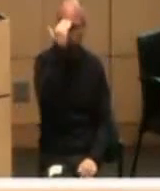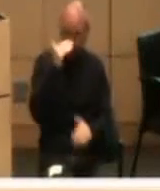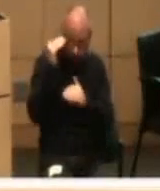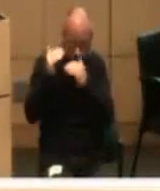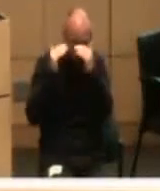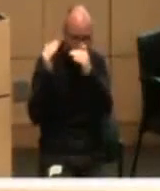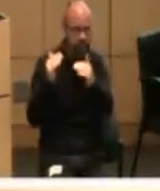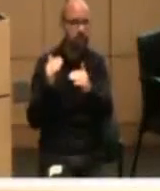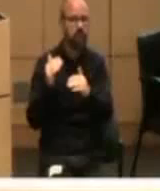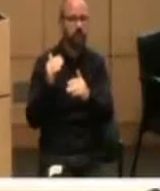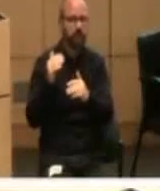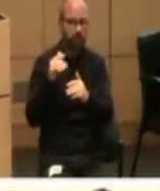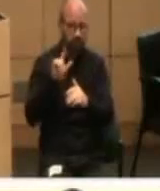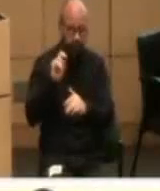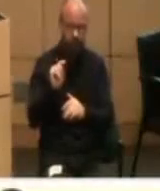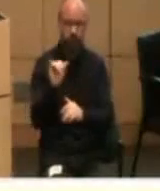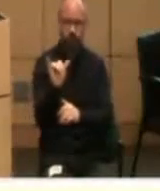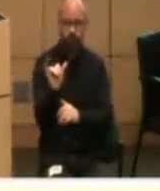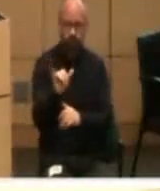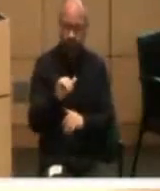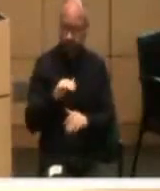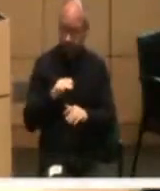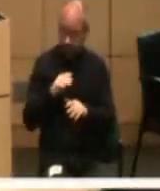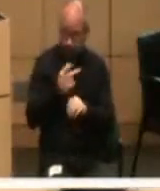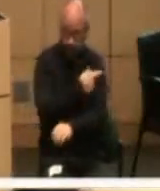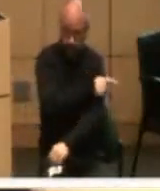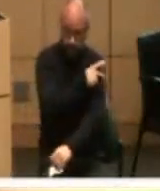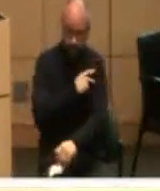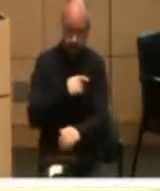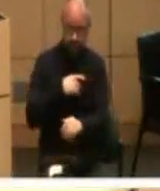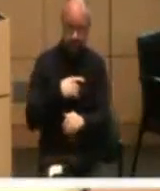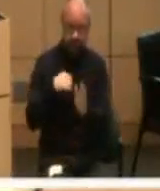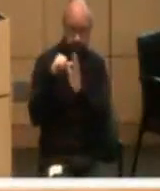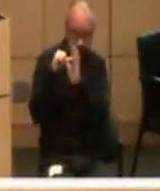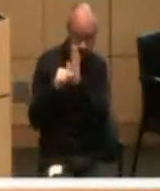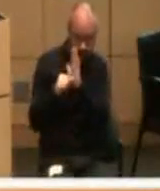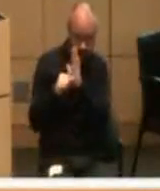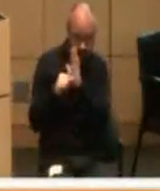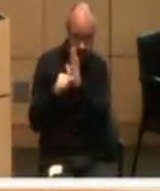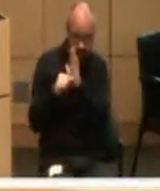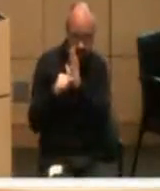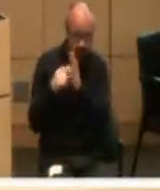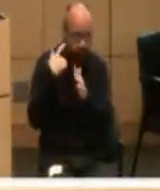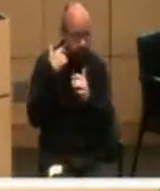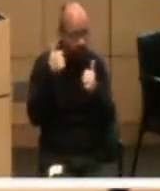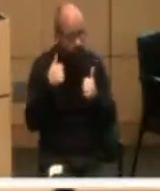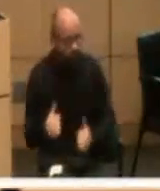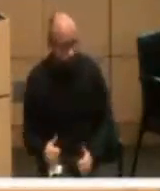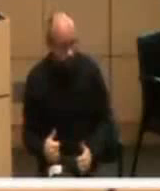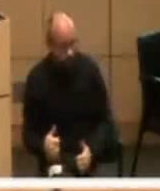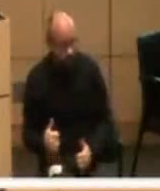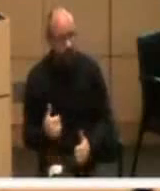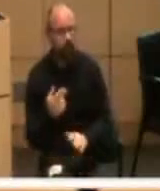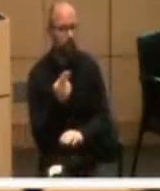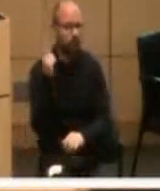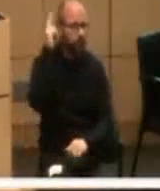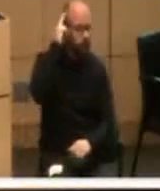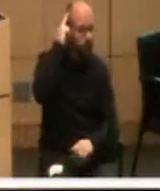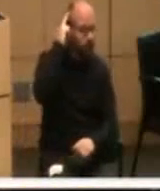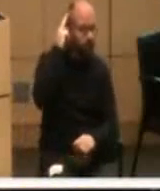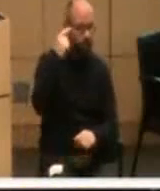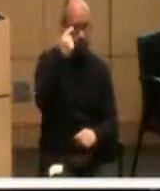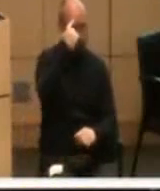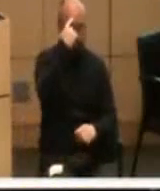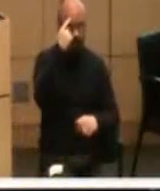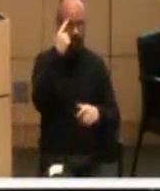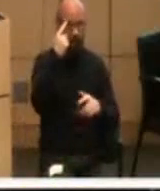patients who have gone through surgery and lost their hearing and then have the cochlear implants, there is some plasticity that, well, there has to be some plasticity.